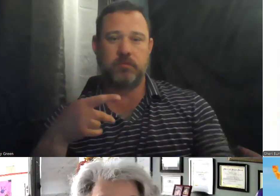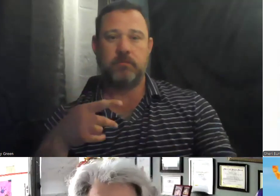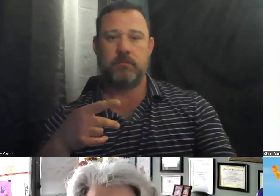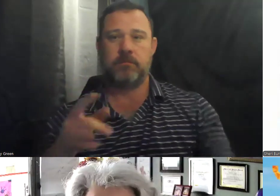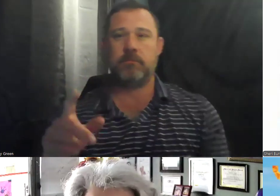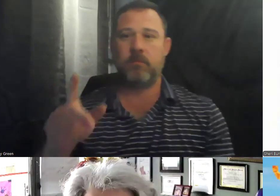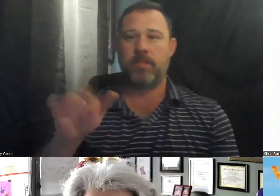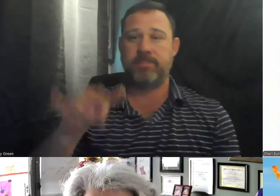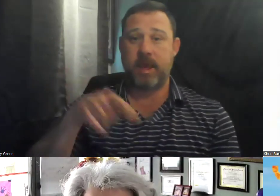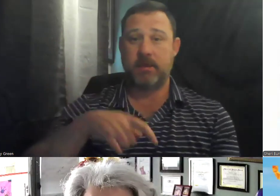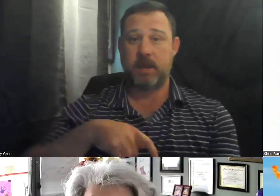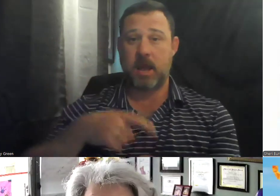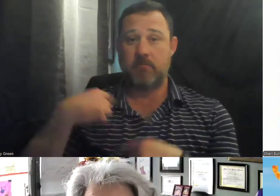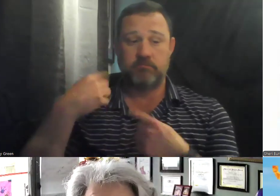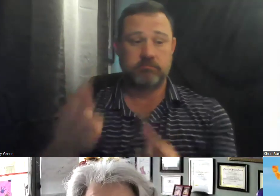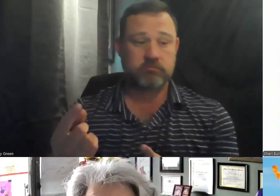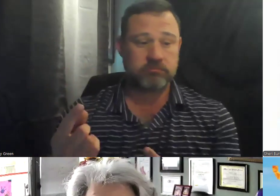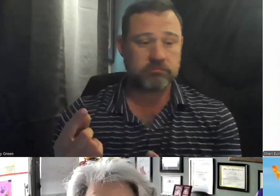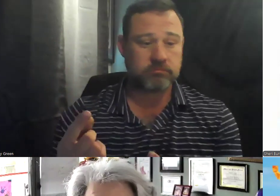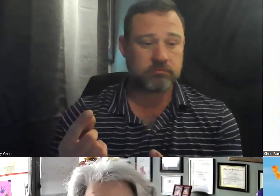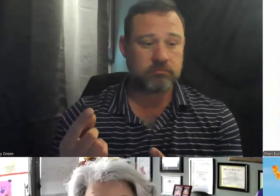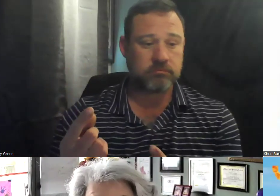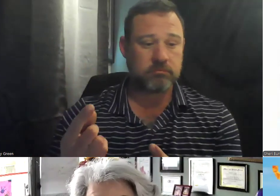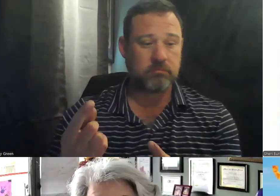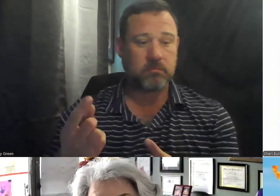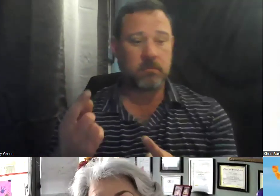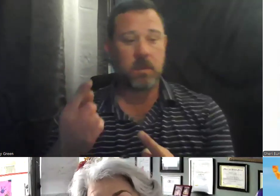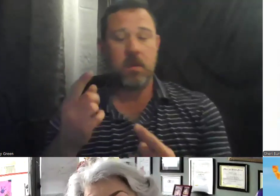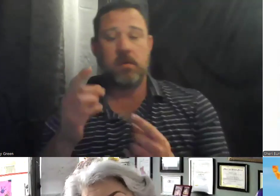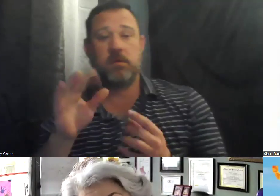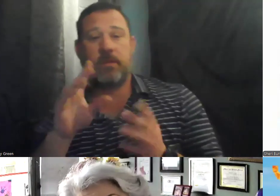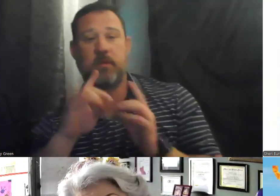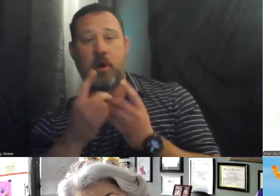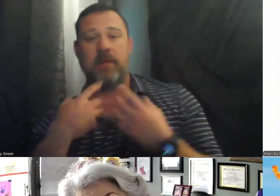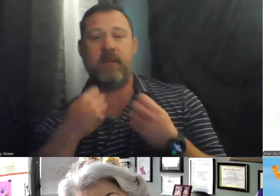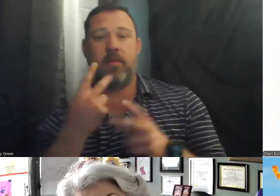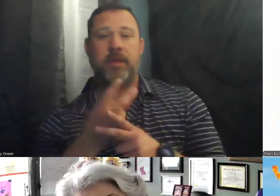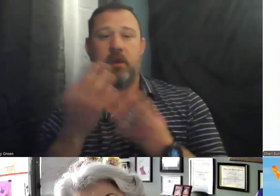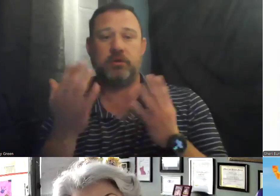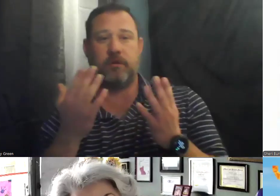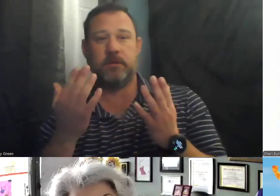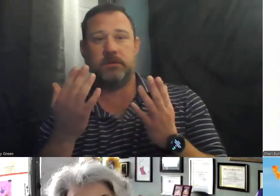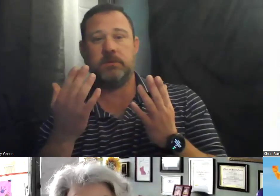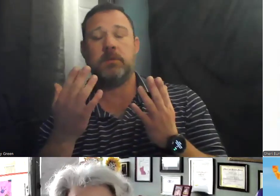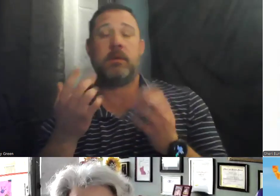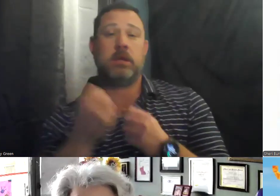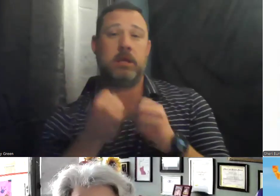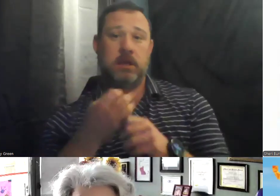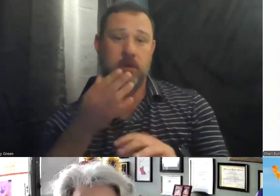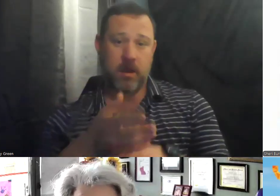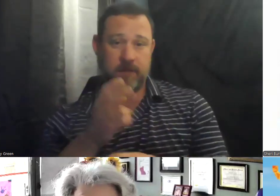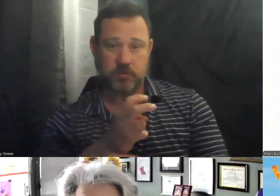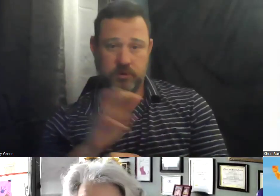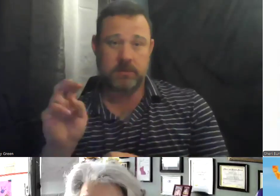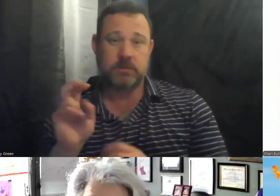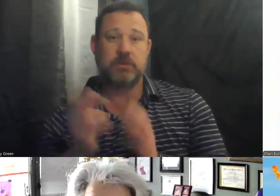at that time over the long-term care division at Department of Healthcare Services, that the year after we transitioned people out of skilled